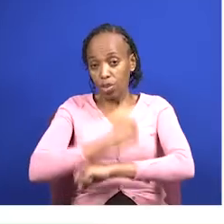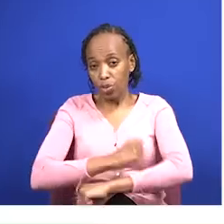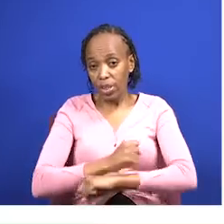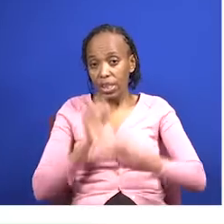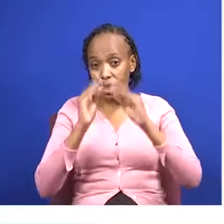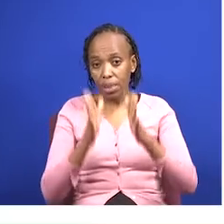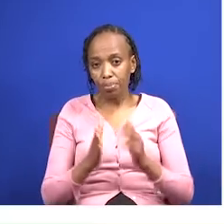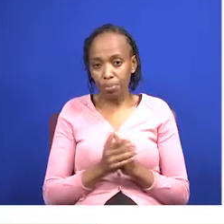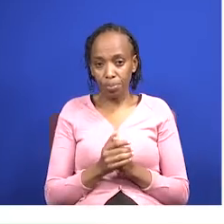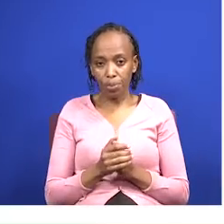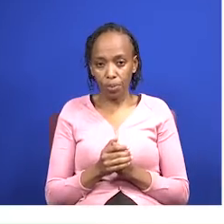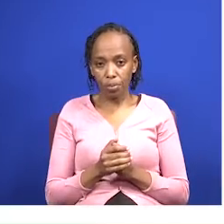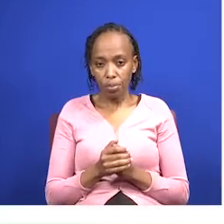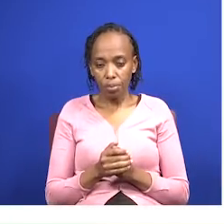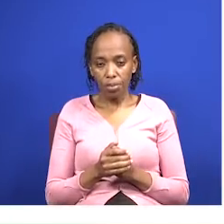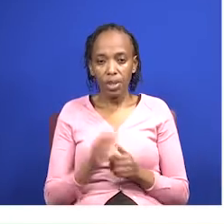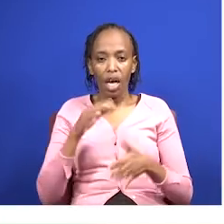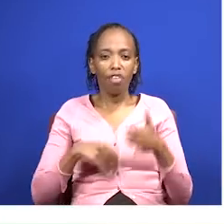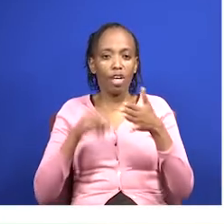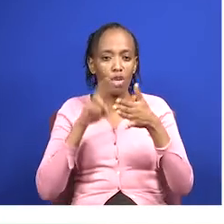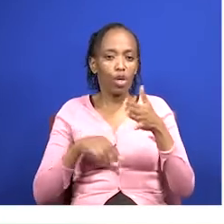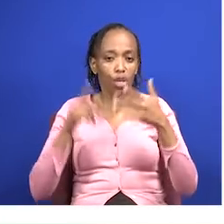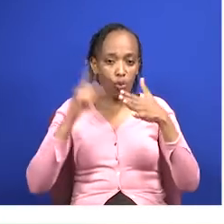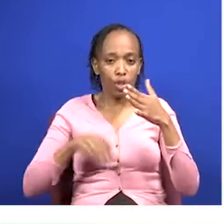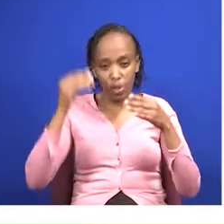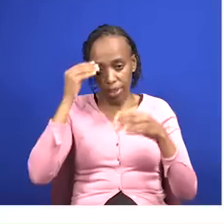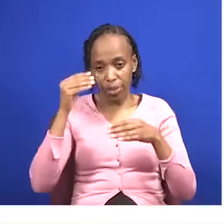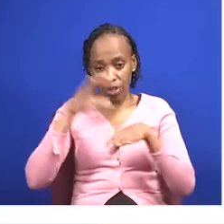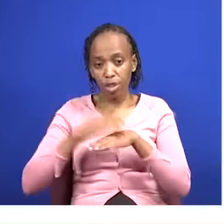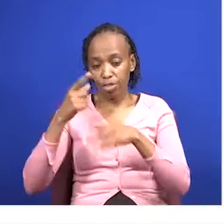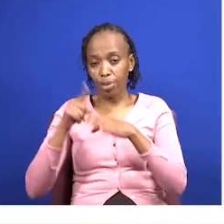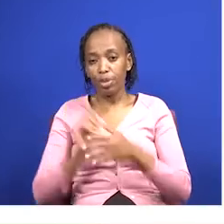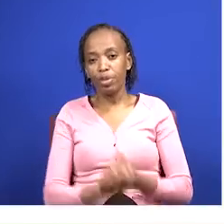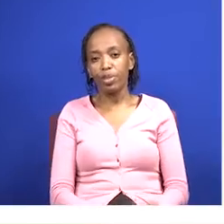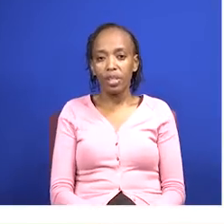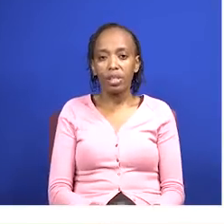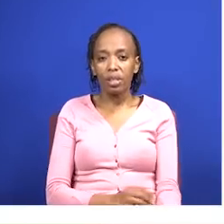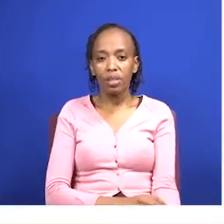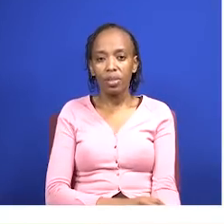Sunday school teachers? Let's have a look at what we received from you.